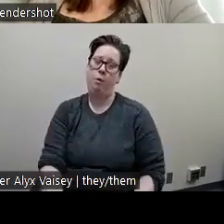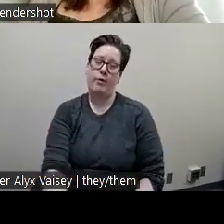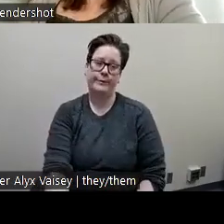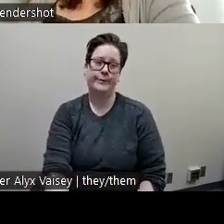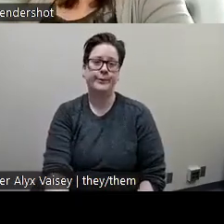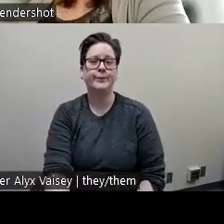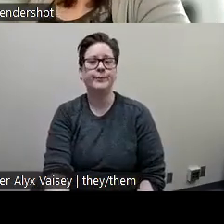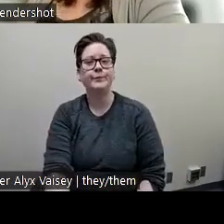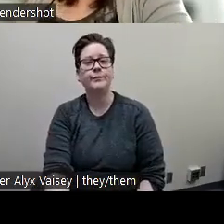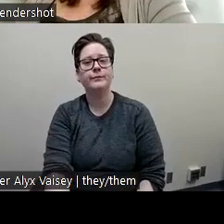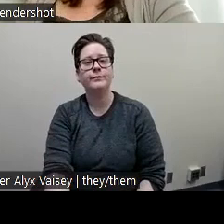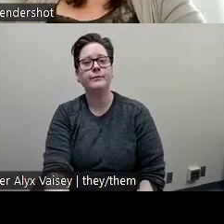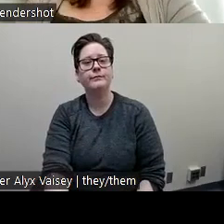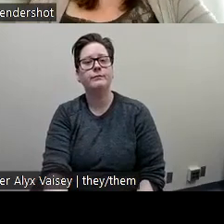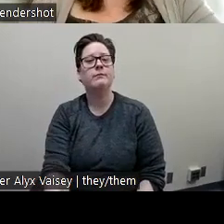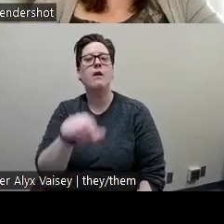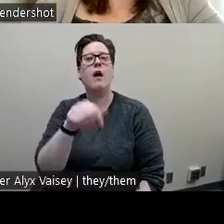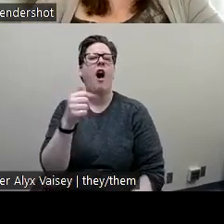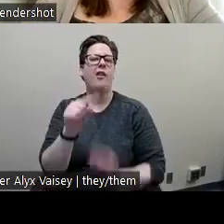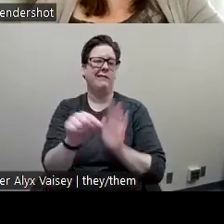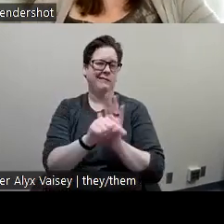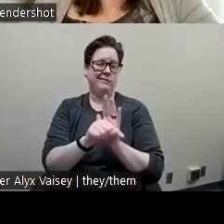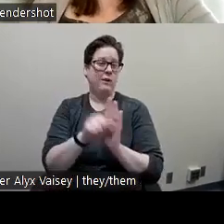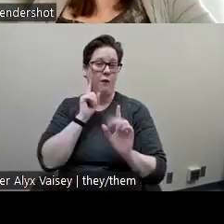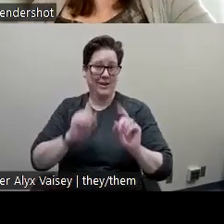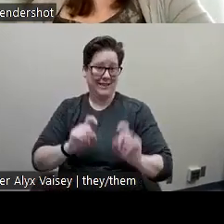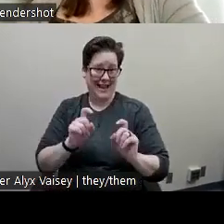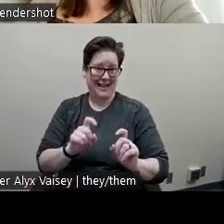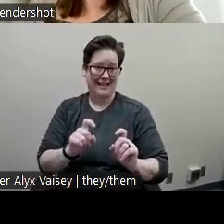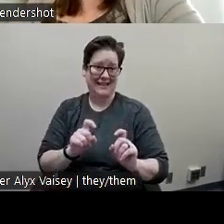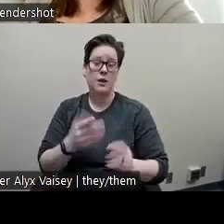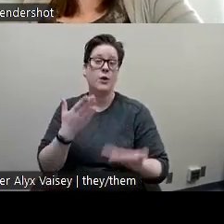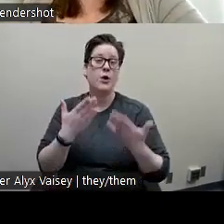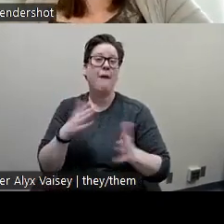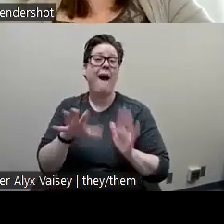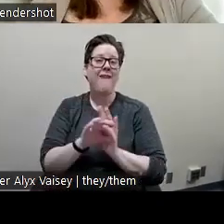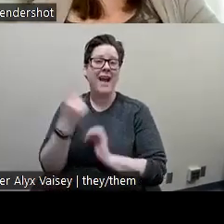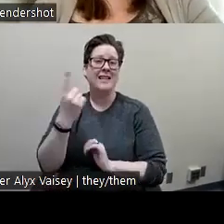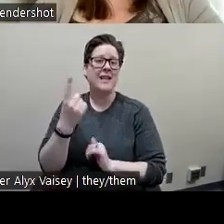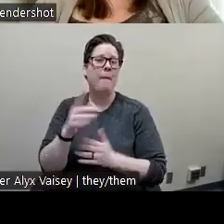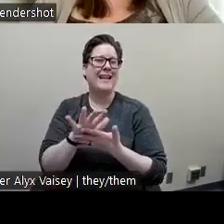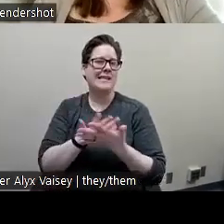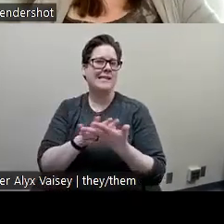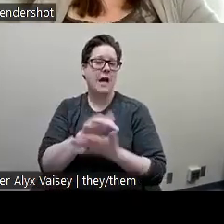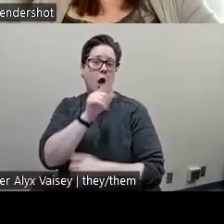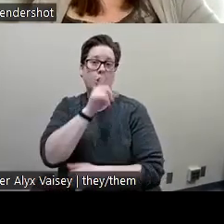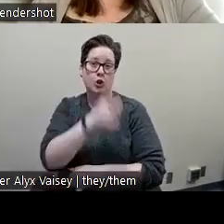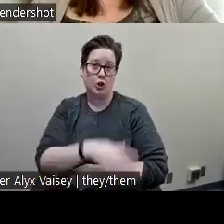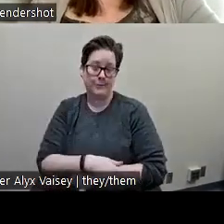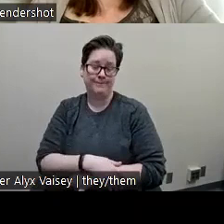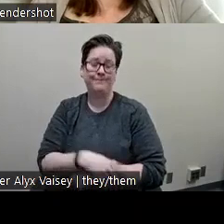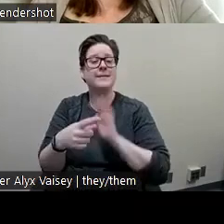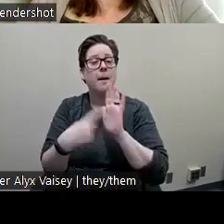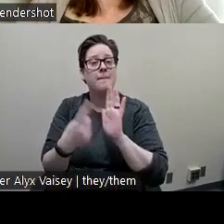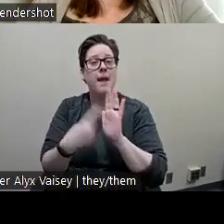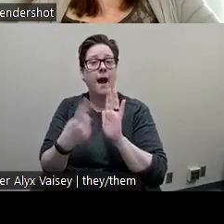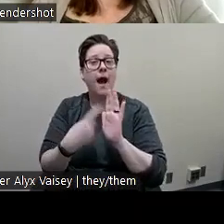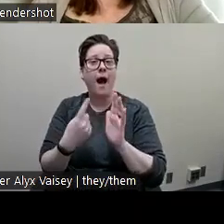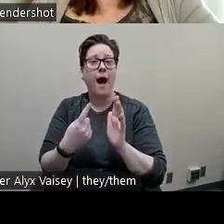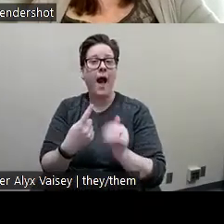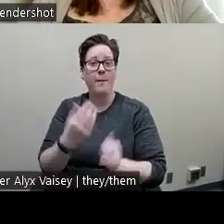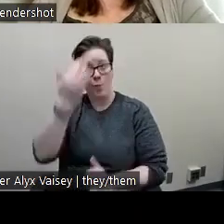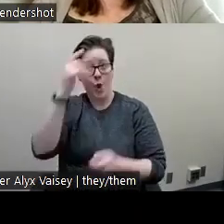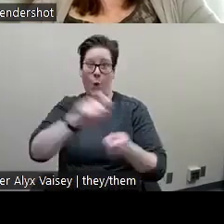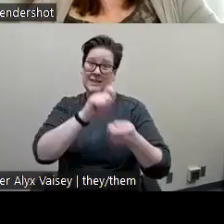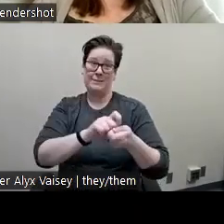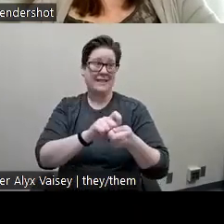Another limitation to genetic testing is the risk for finding things called uncertain variants. So sometimes we don't just get a straightforward